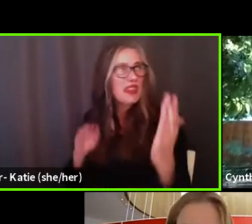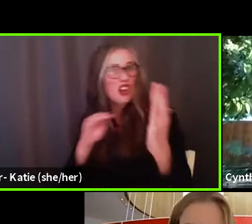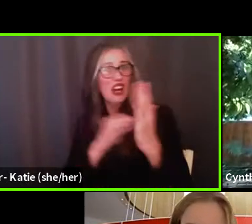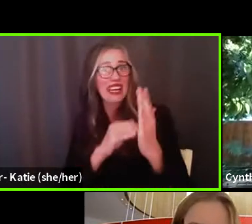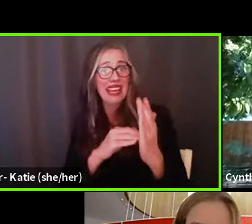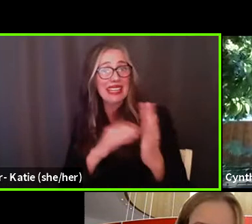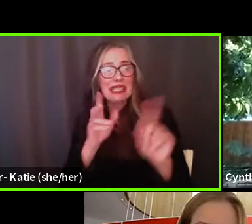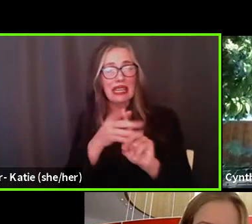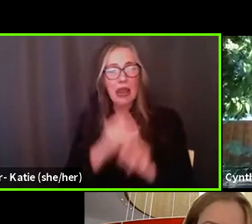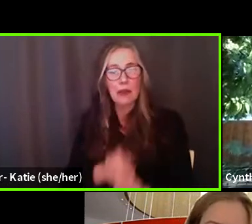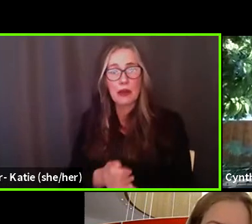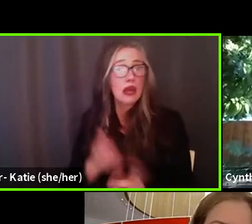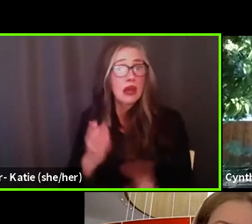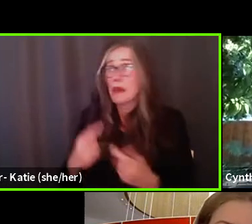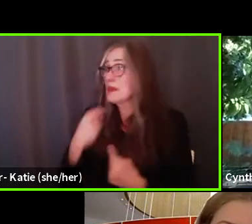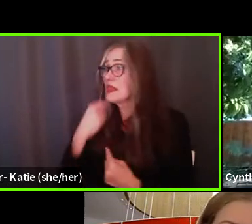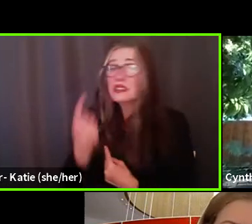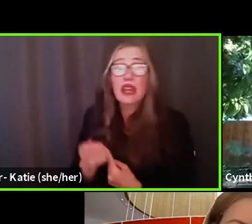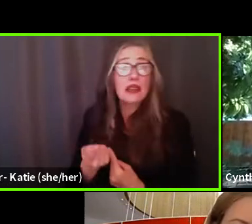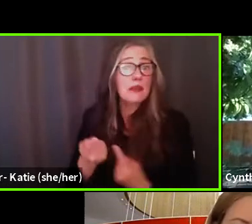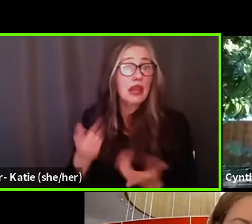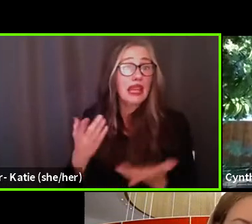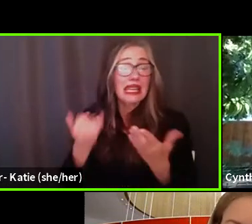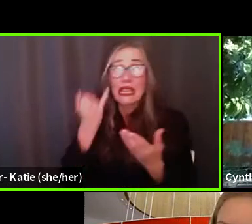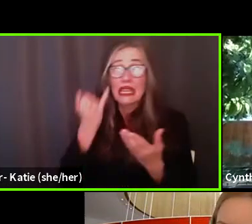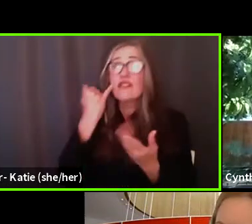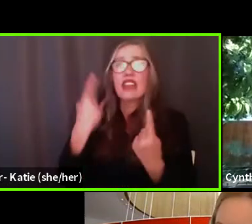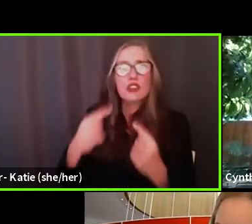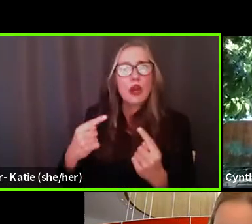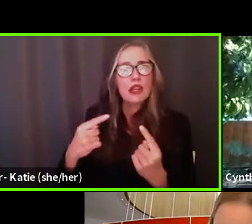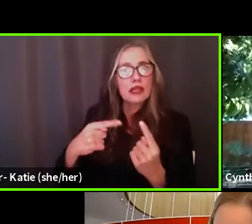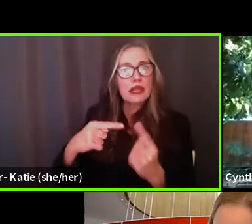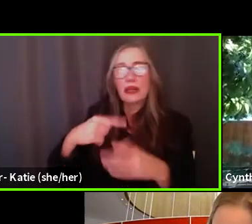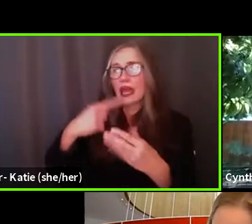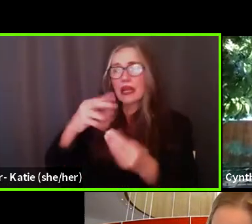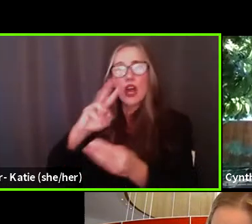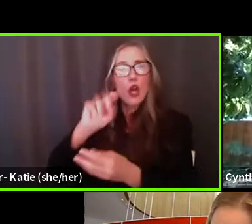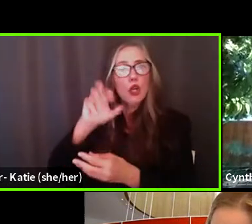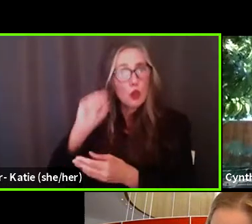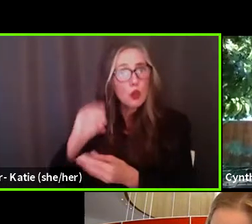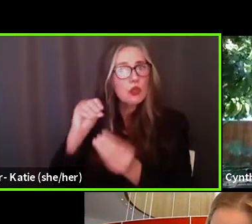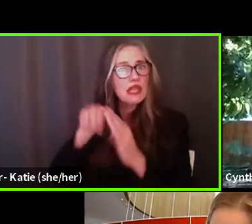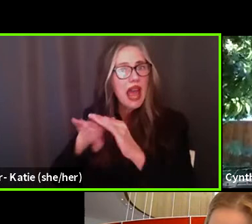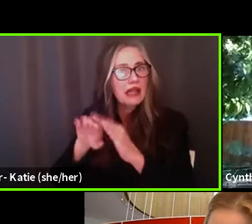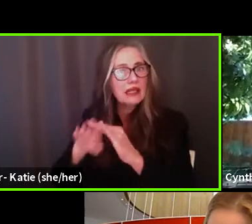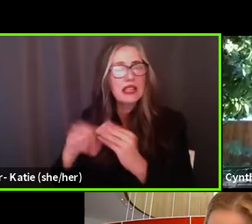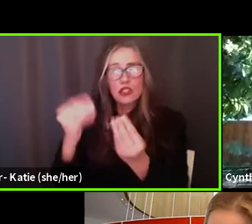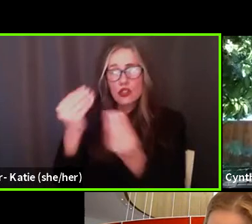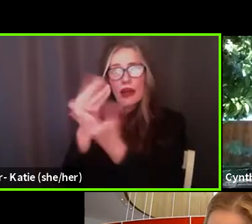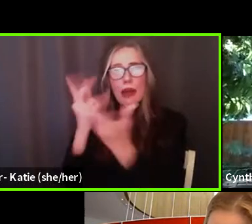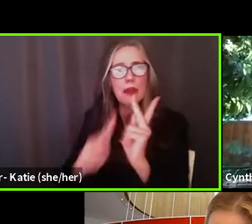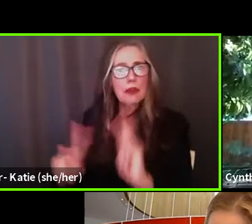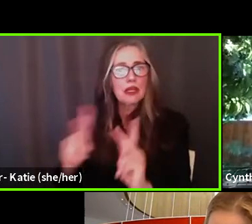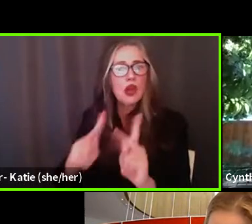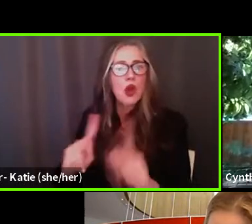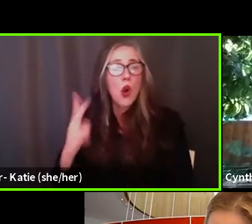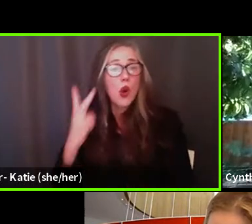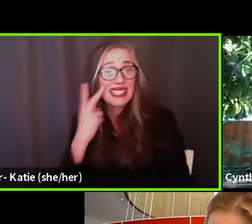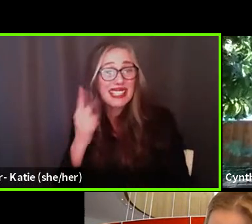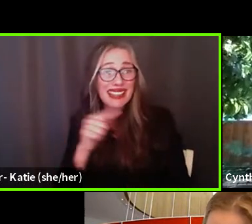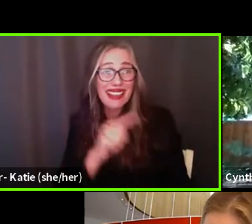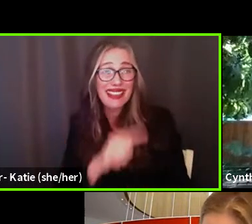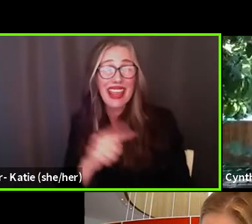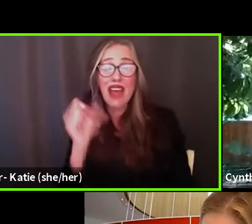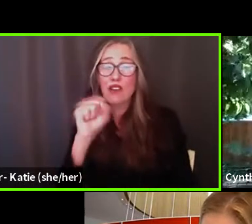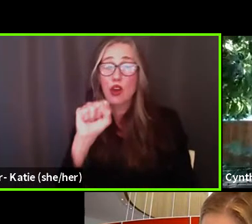news medias to you know make the public aware of what's going on inside and punish for position possessing radical views um and